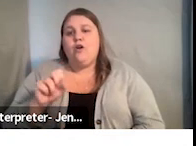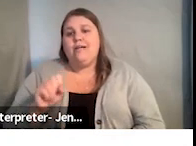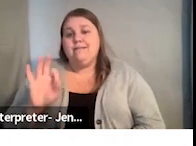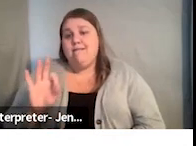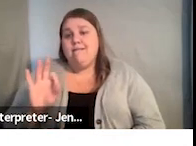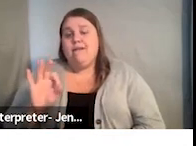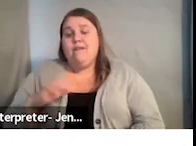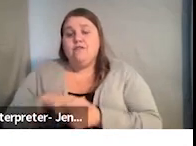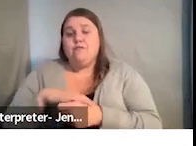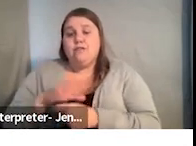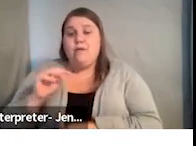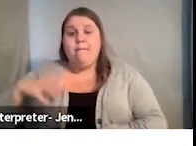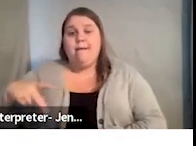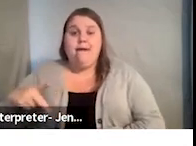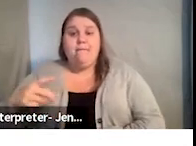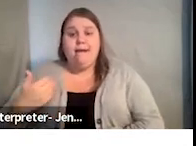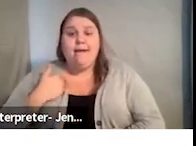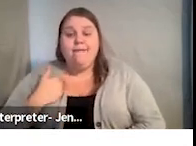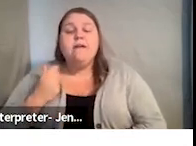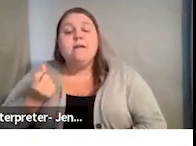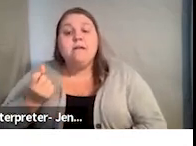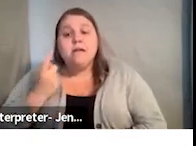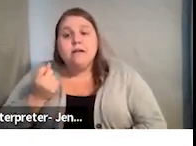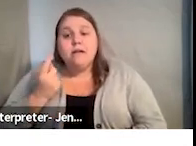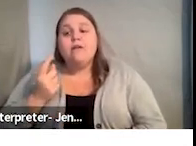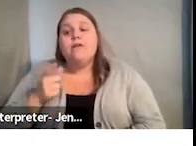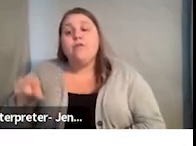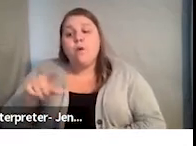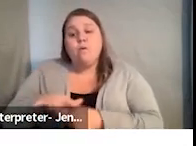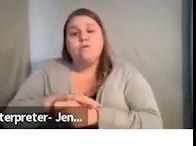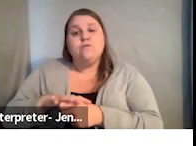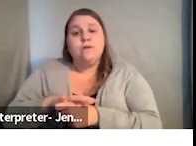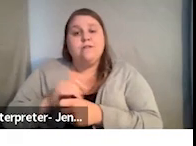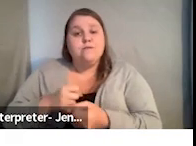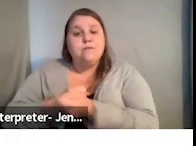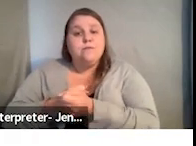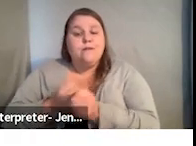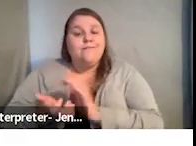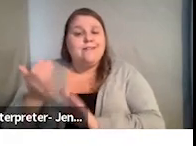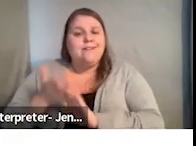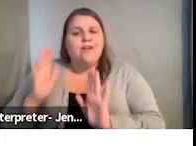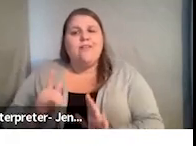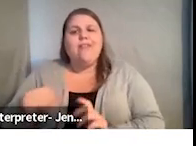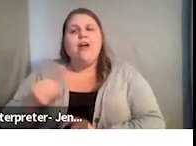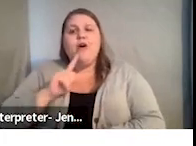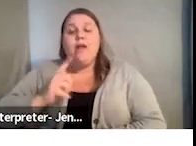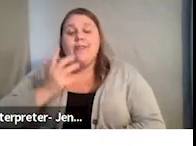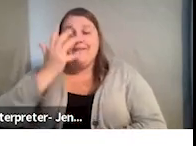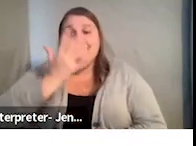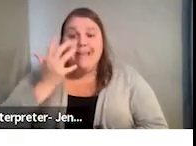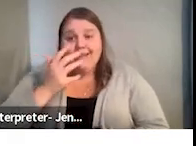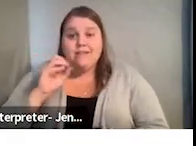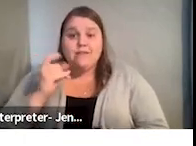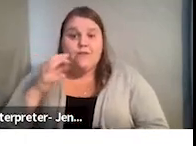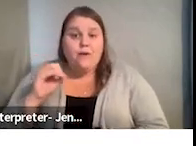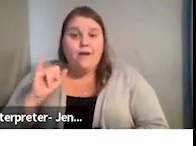there's a regional map. Those support facilitators are the faces of the Ohio ISP. So they